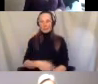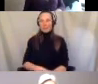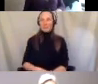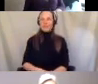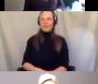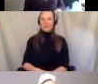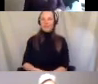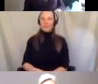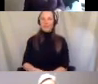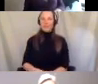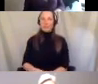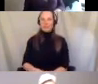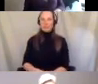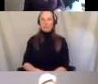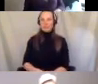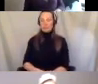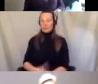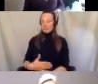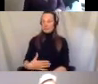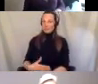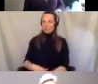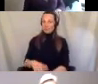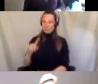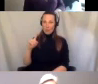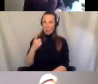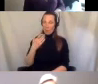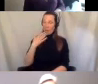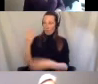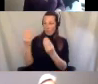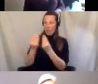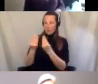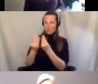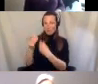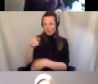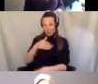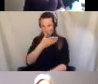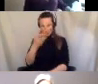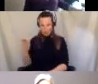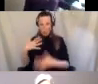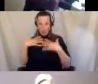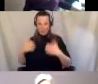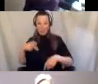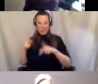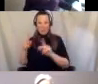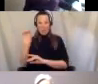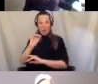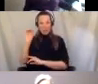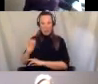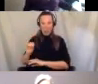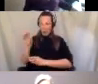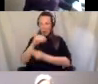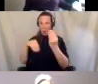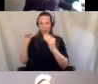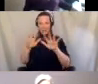and everyone from Ottawa Public Health for organizing this very important forum.